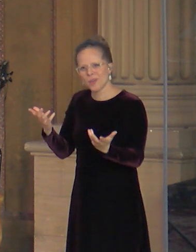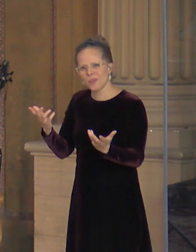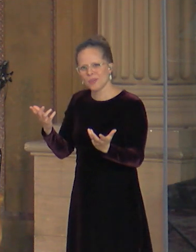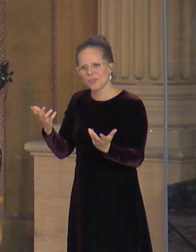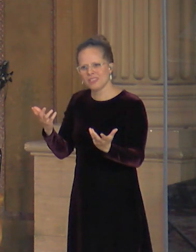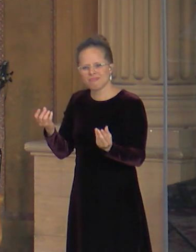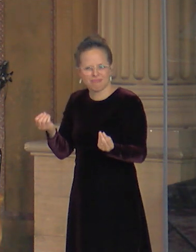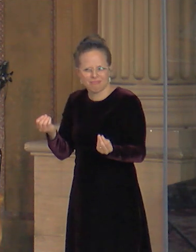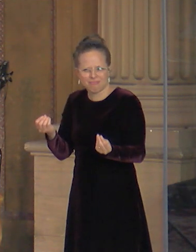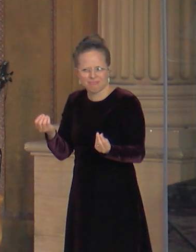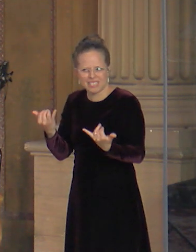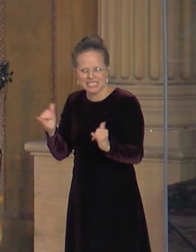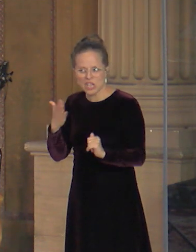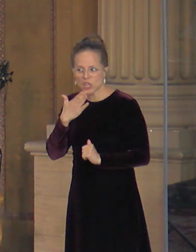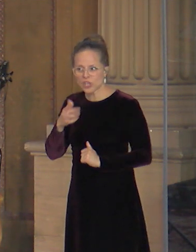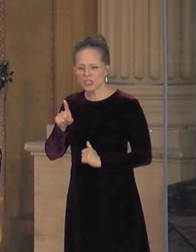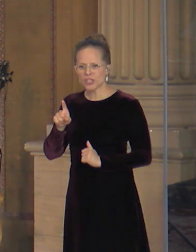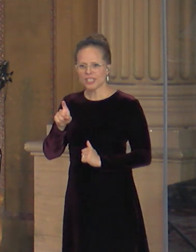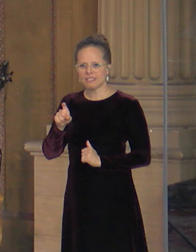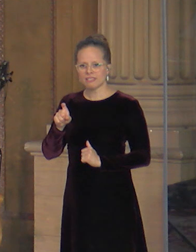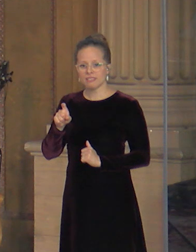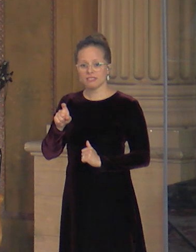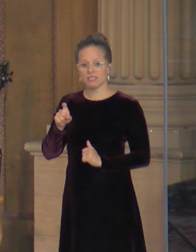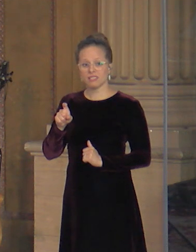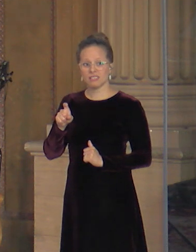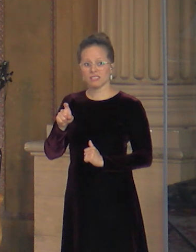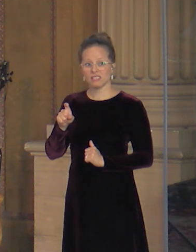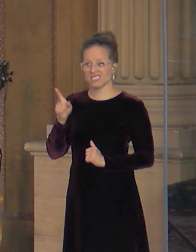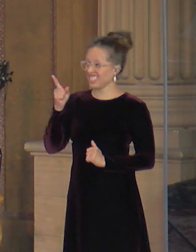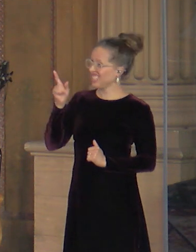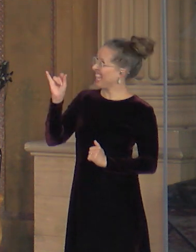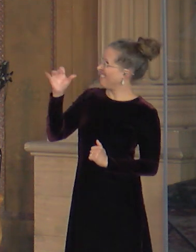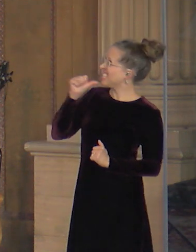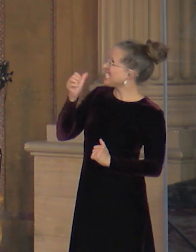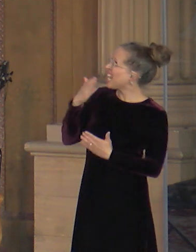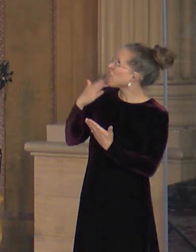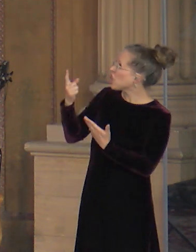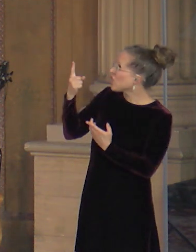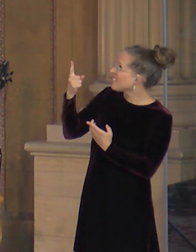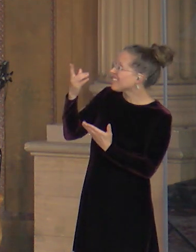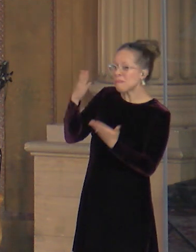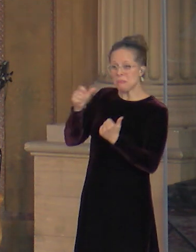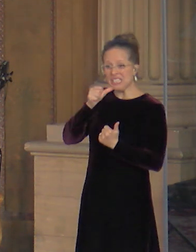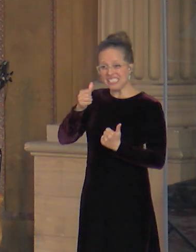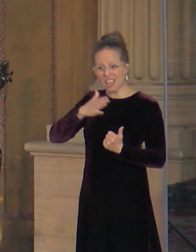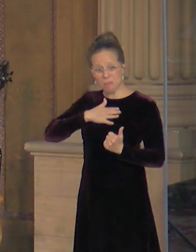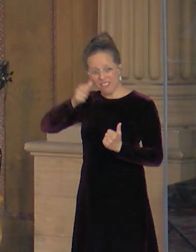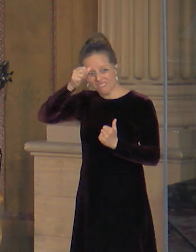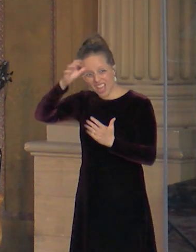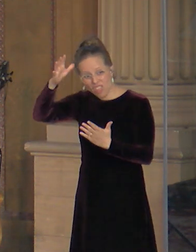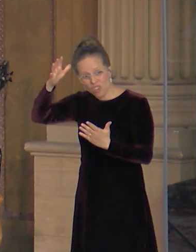and if he doesn't seem to be good maybe he's not my father maybe he doesn't love me